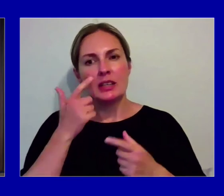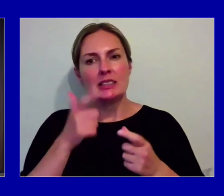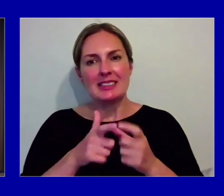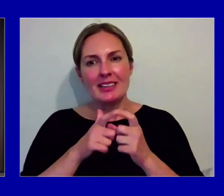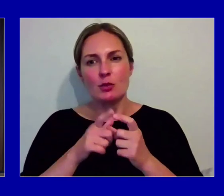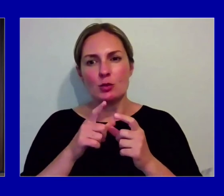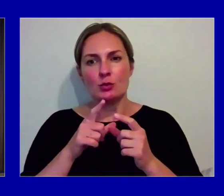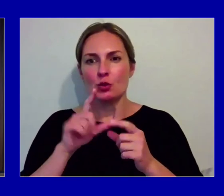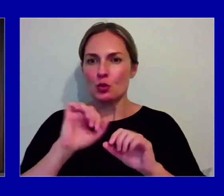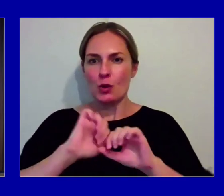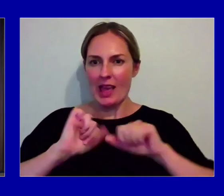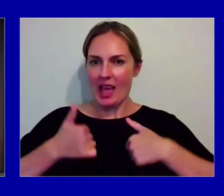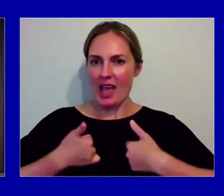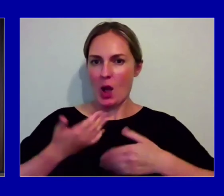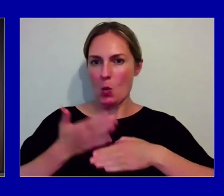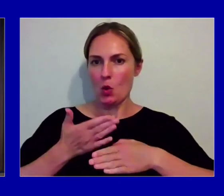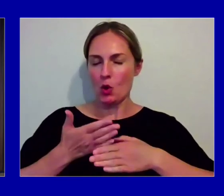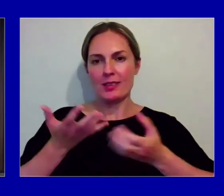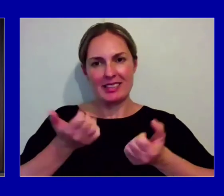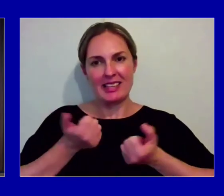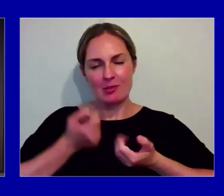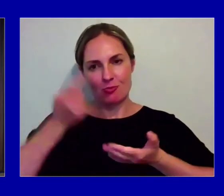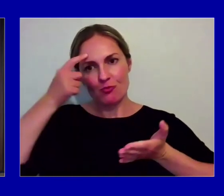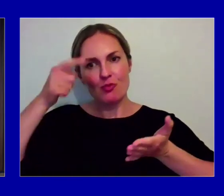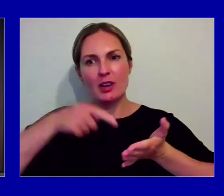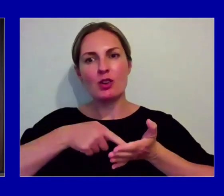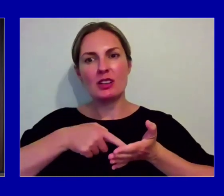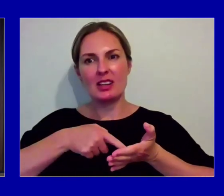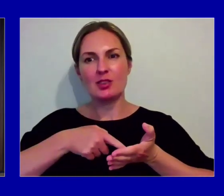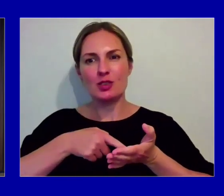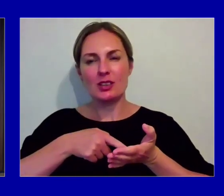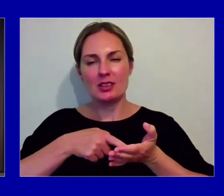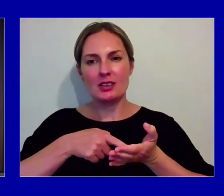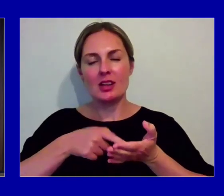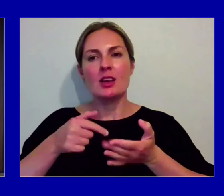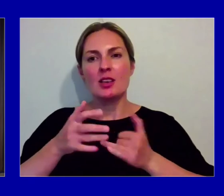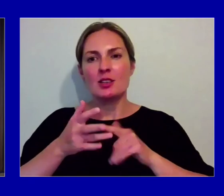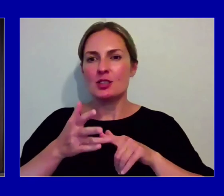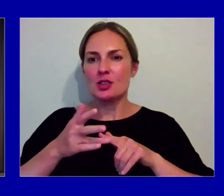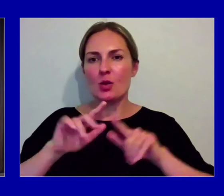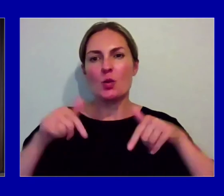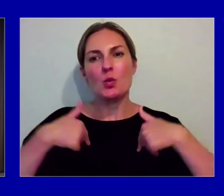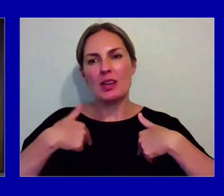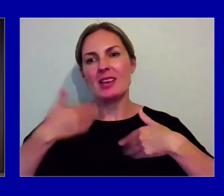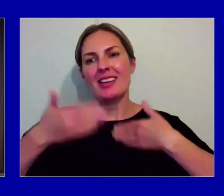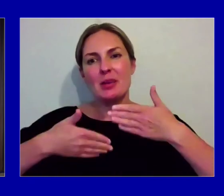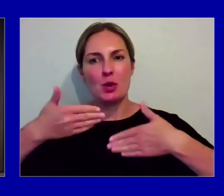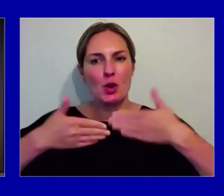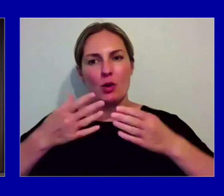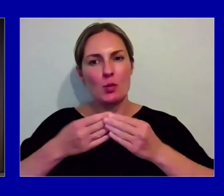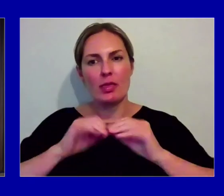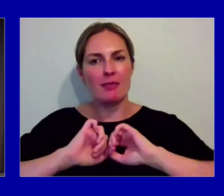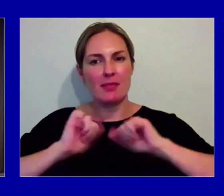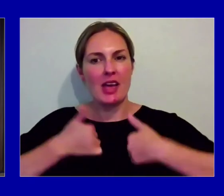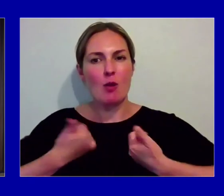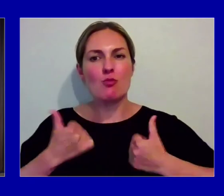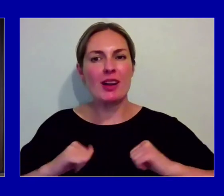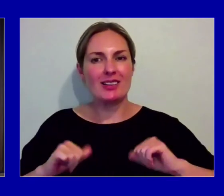recognized. So, um, yeah, it's just, we just keep going. Um, with my family,